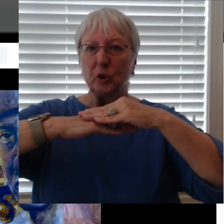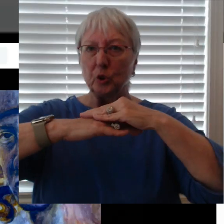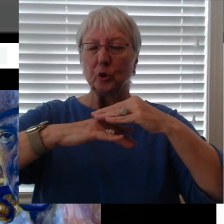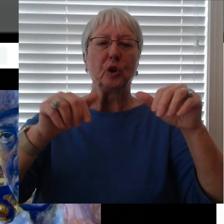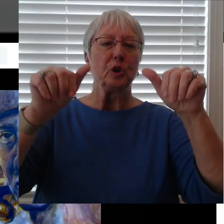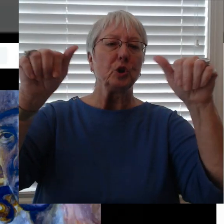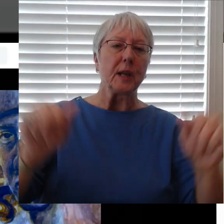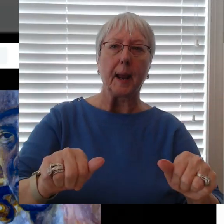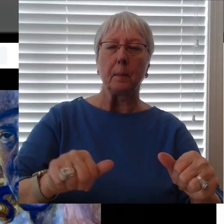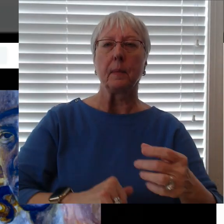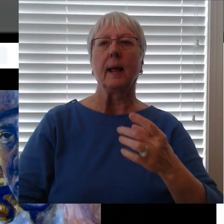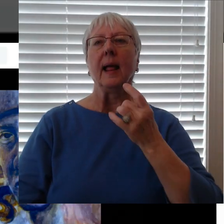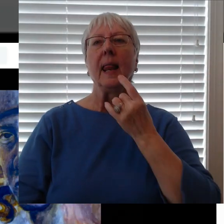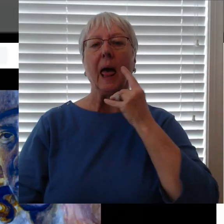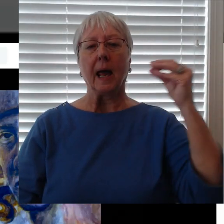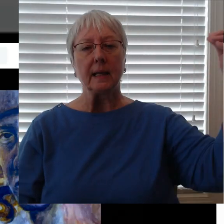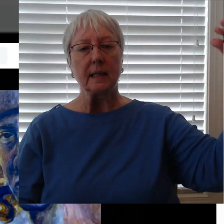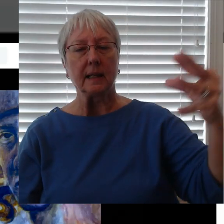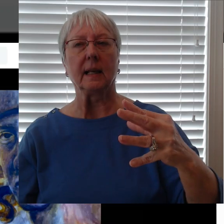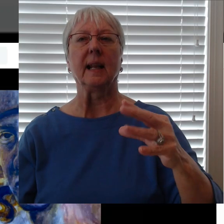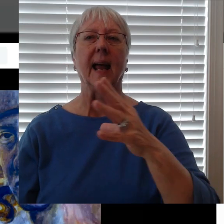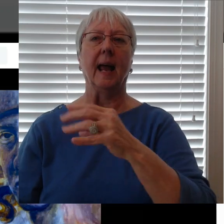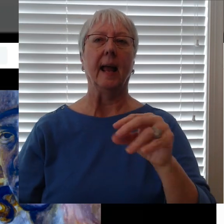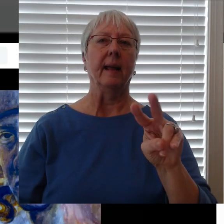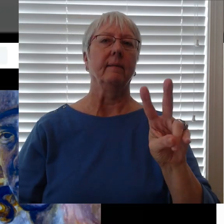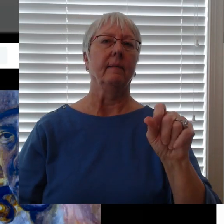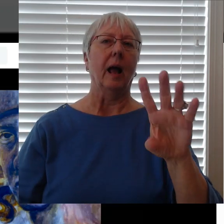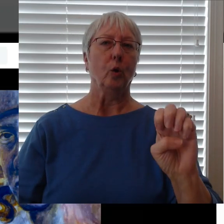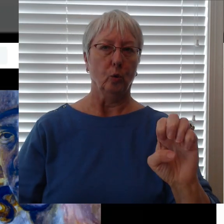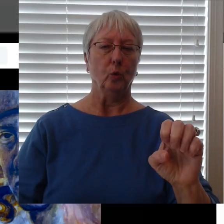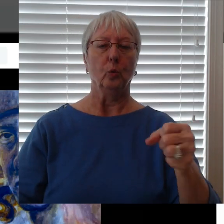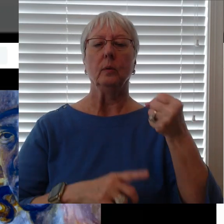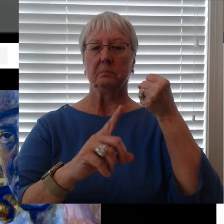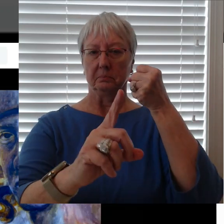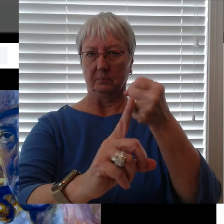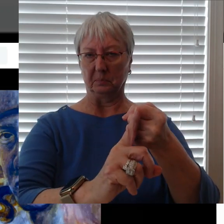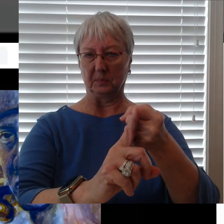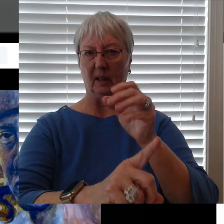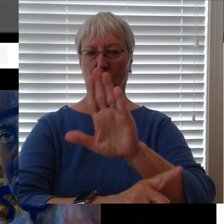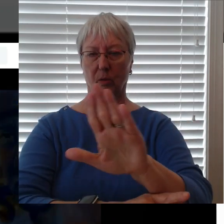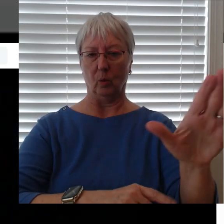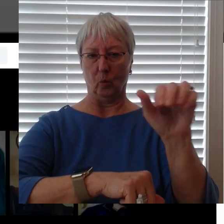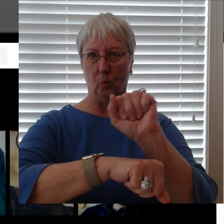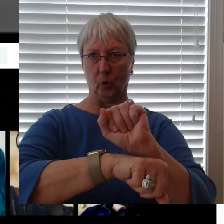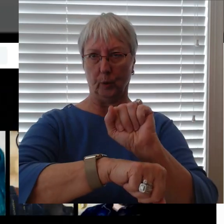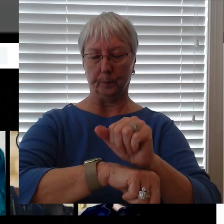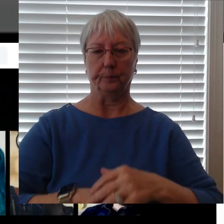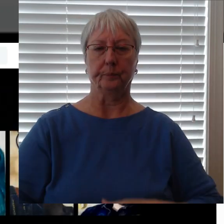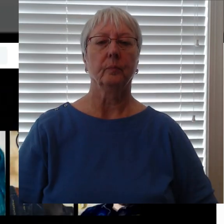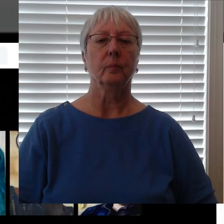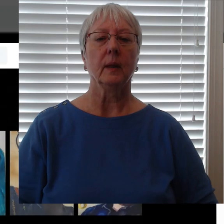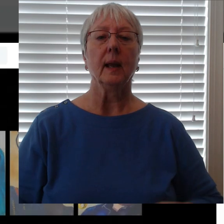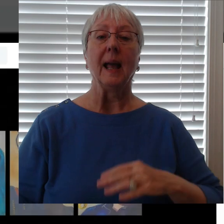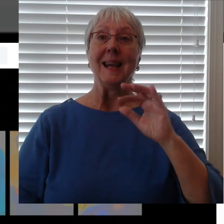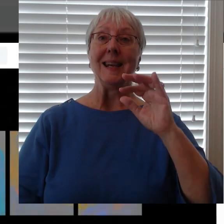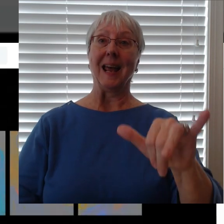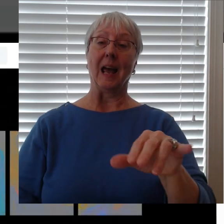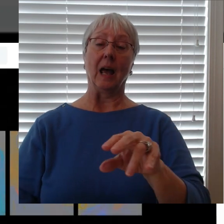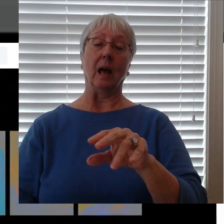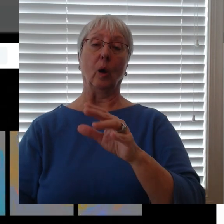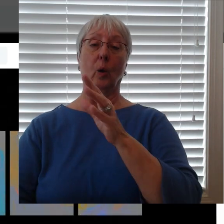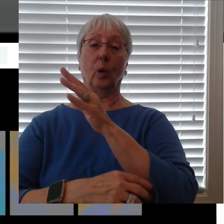their paintings. Each of the examples demonstrates the power of value in the color. If we remove value range